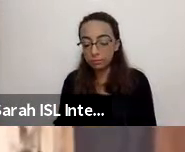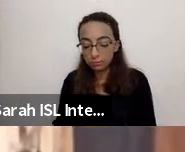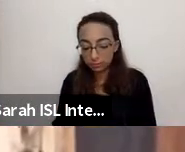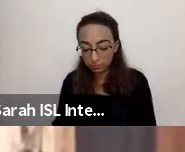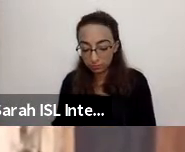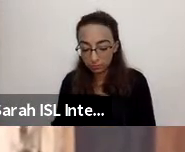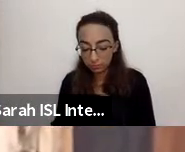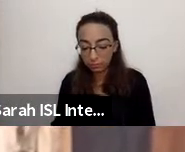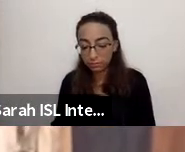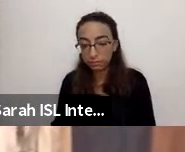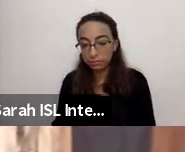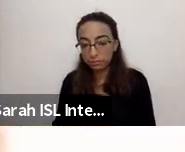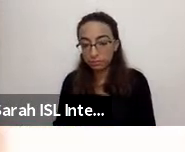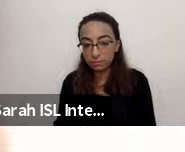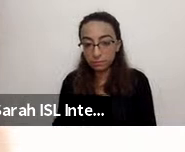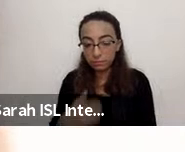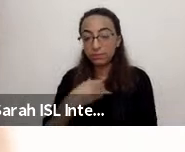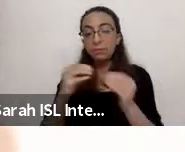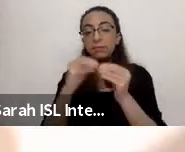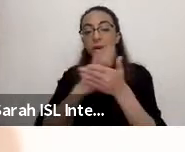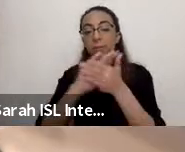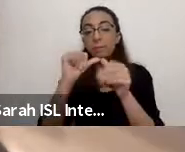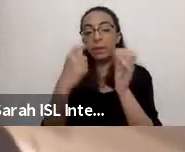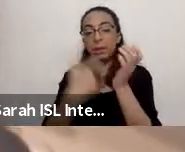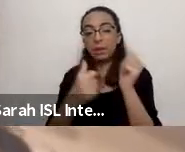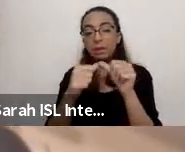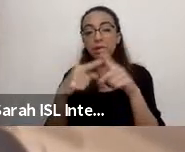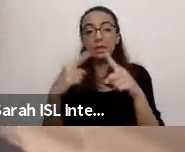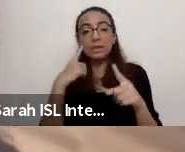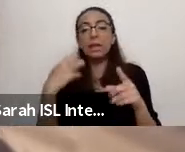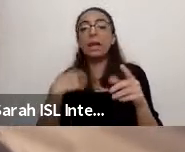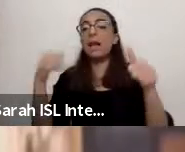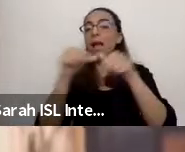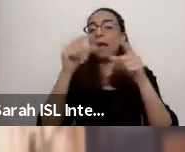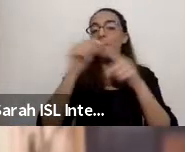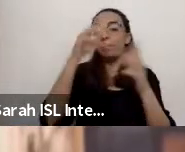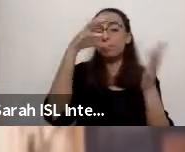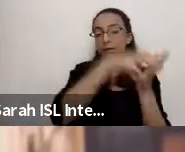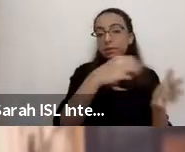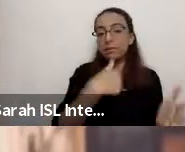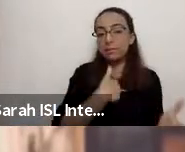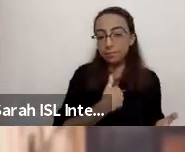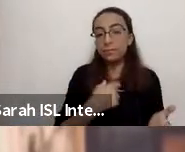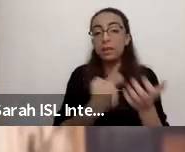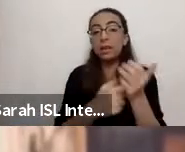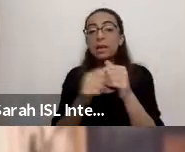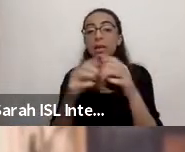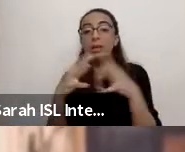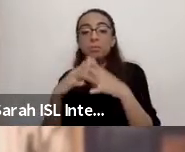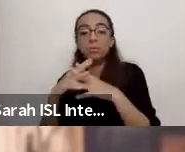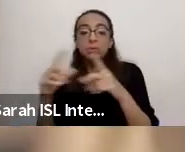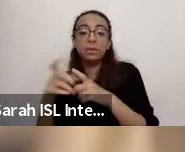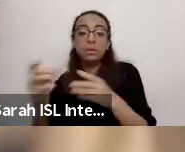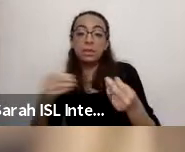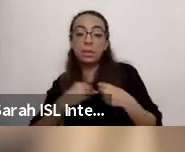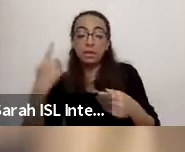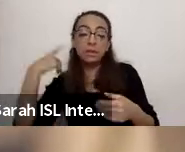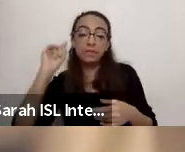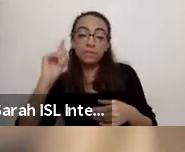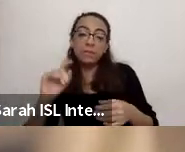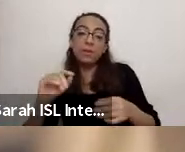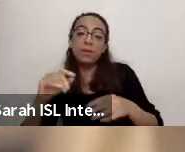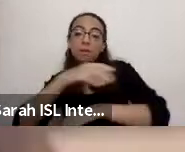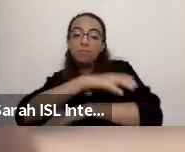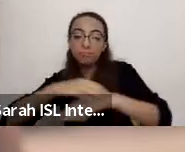I am Bharati from Andhra Pradesh. I am second daughter in my family. RAWWD identified me for the athletic